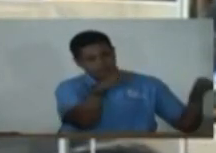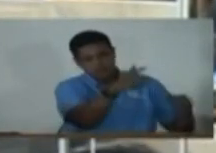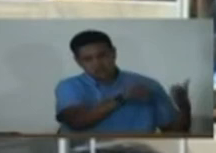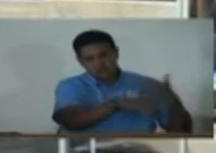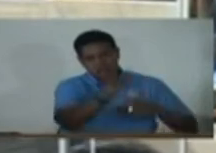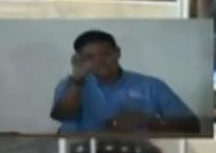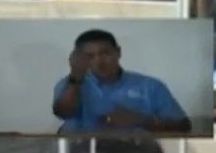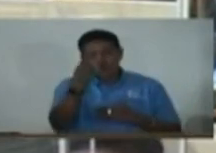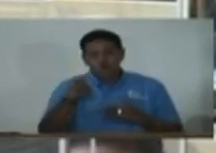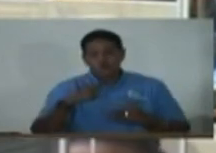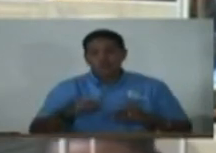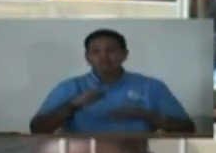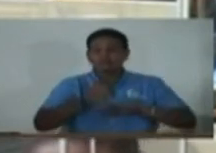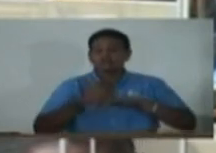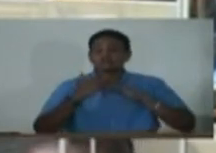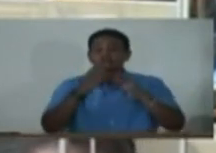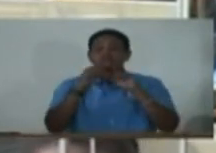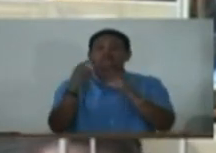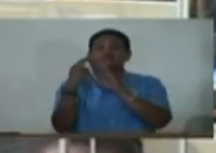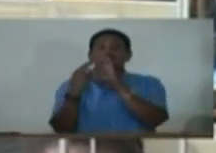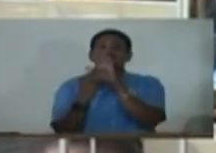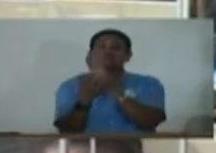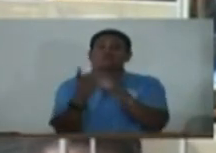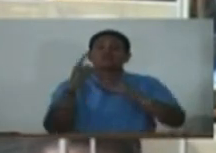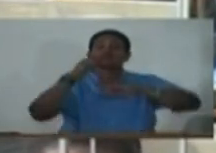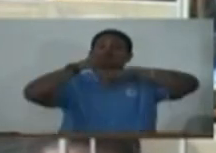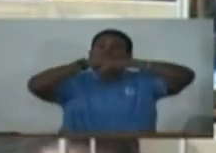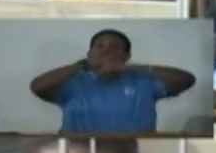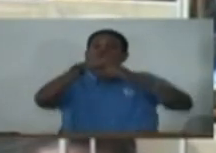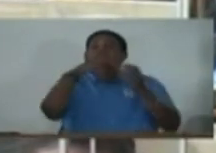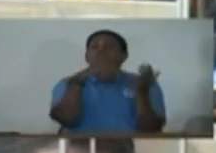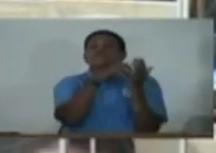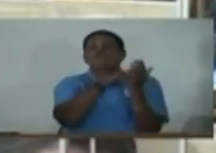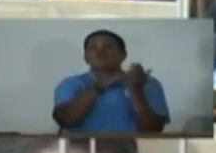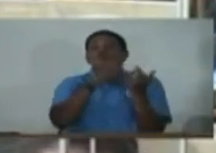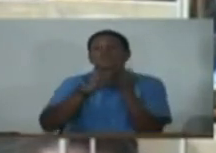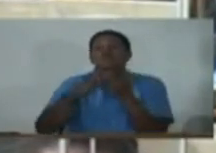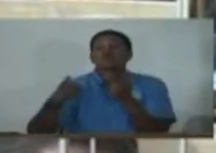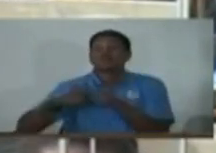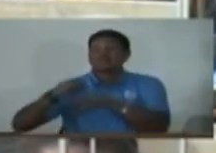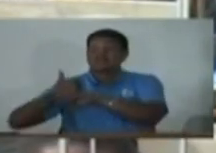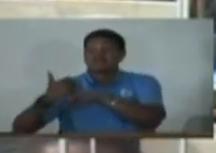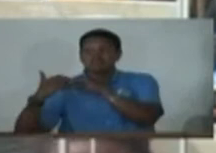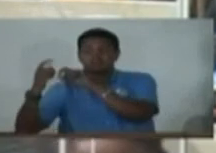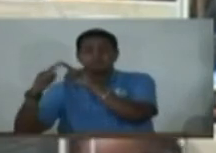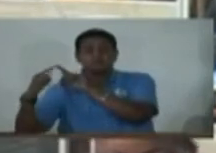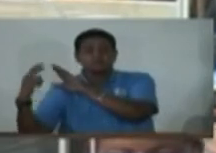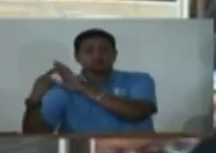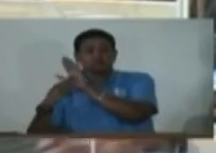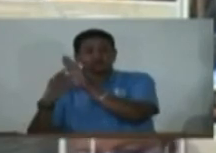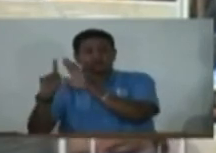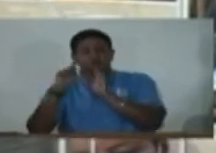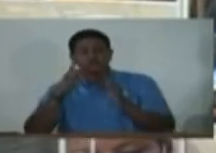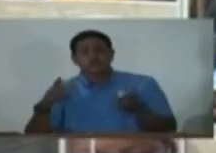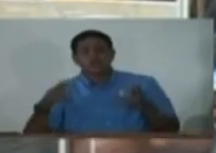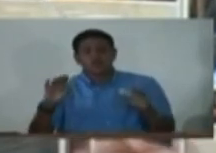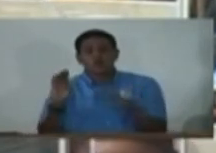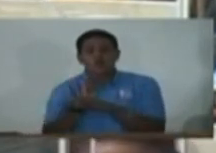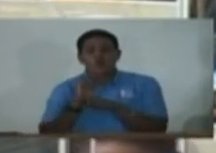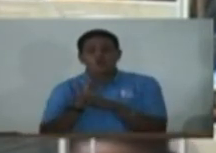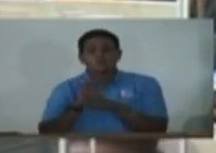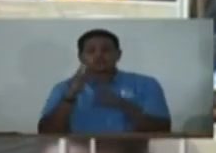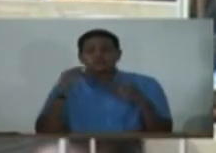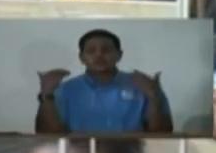we have put in place measures to protect the vulnerable, and we have put in place measures to allow commerce to